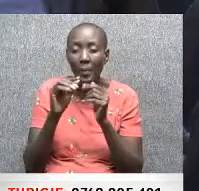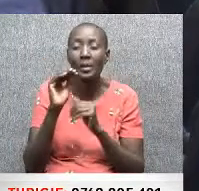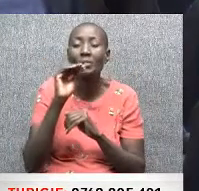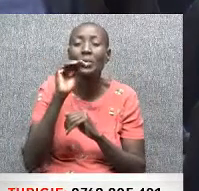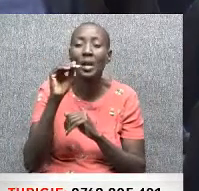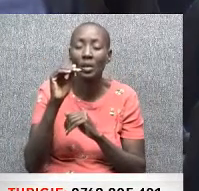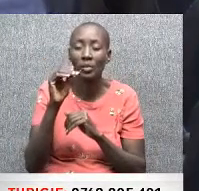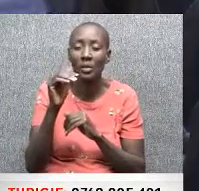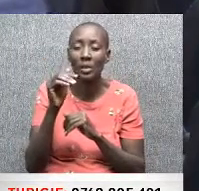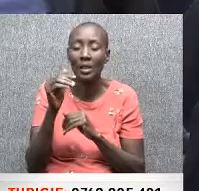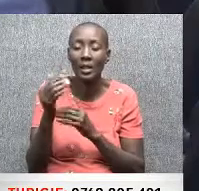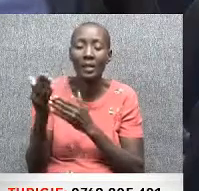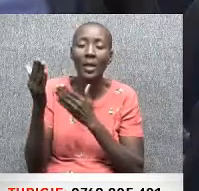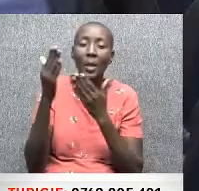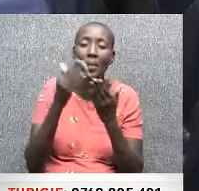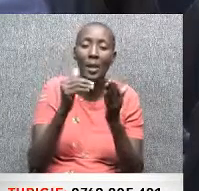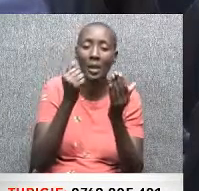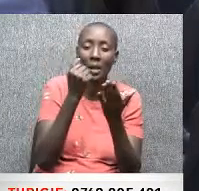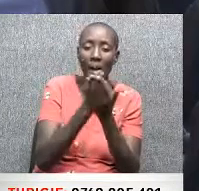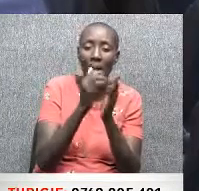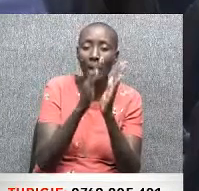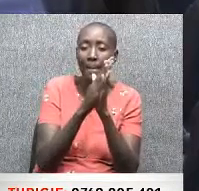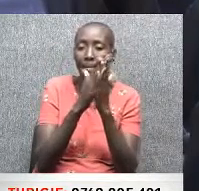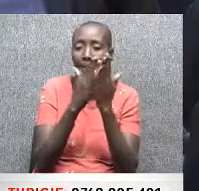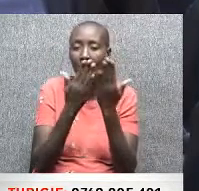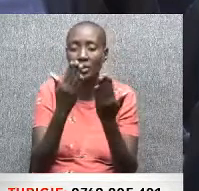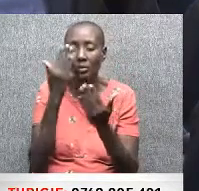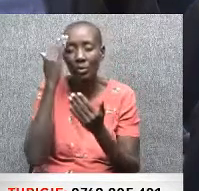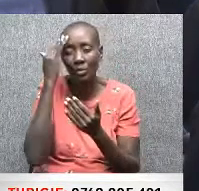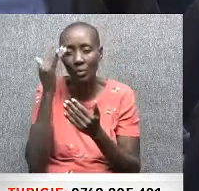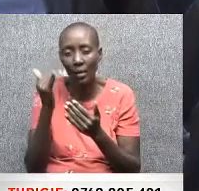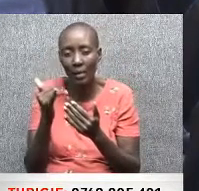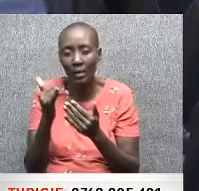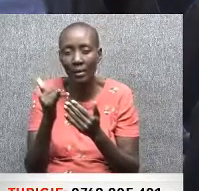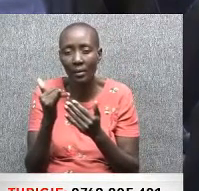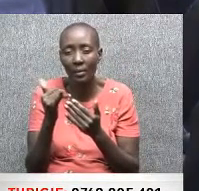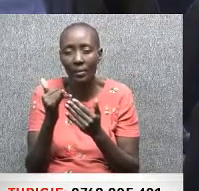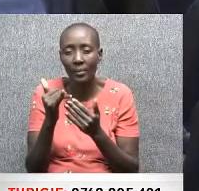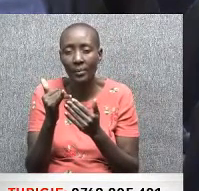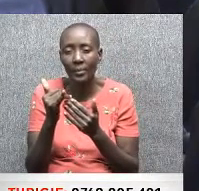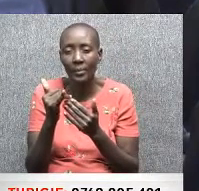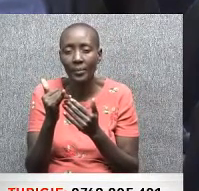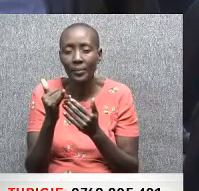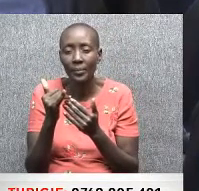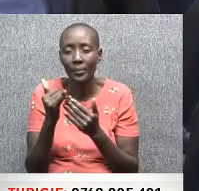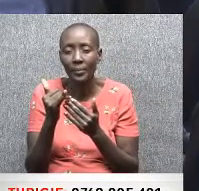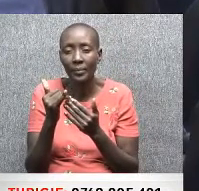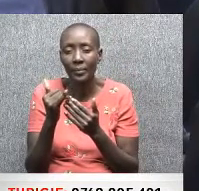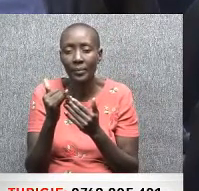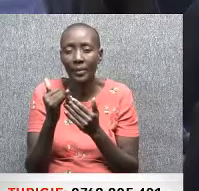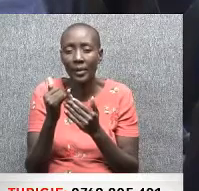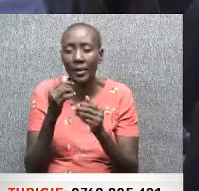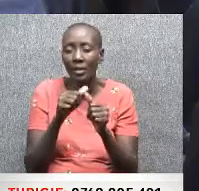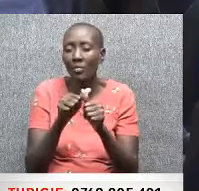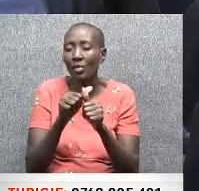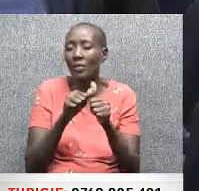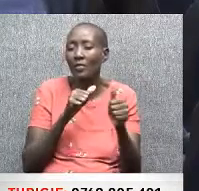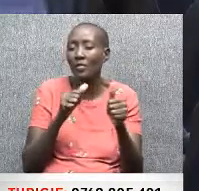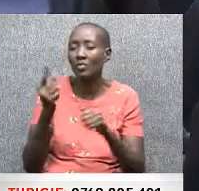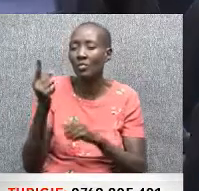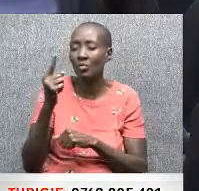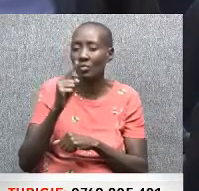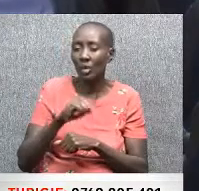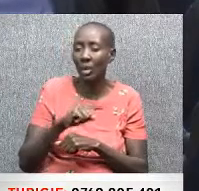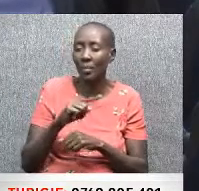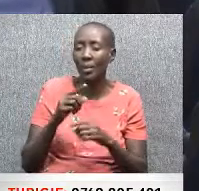court, however, would be partly born out of the fact that not that they are going to abscond, but that they